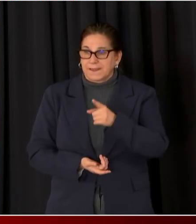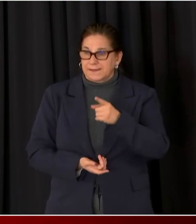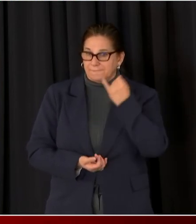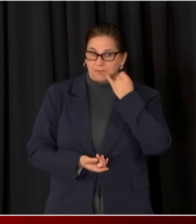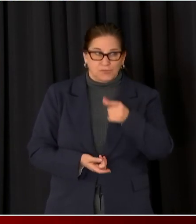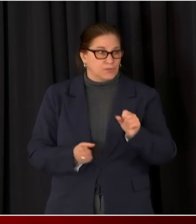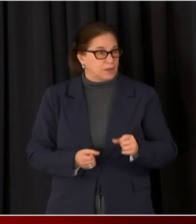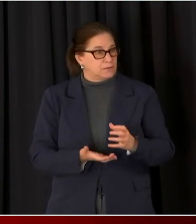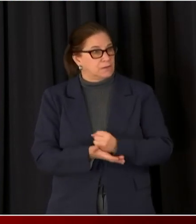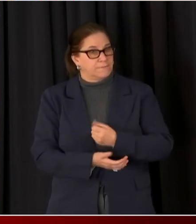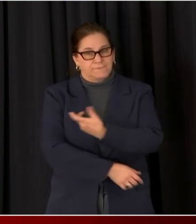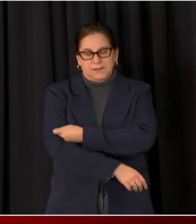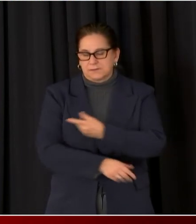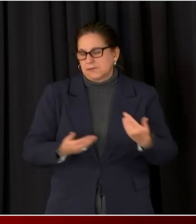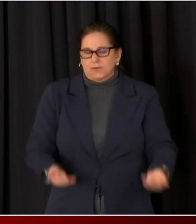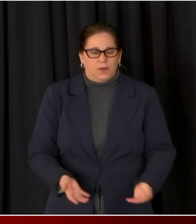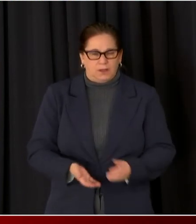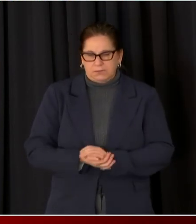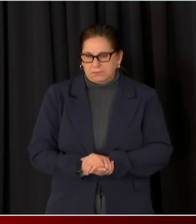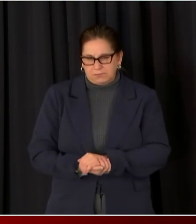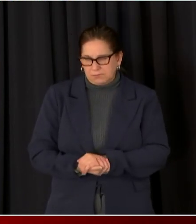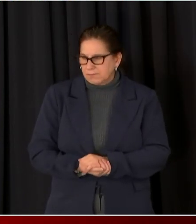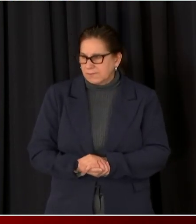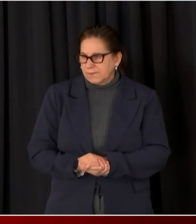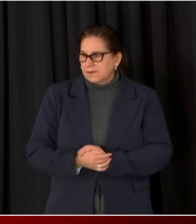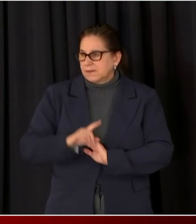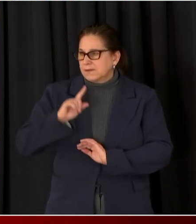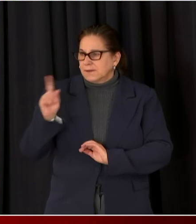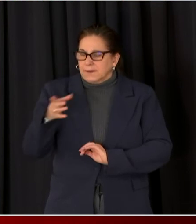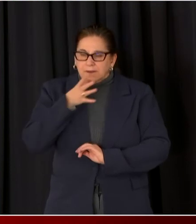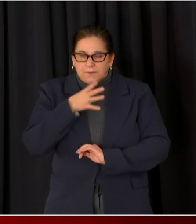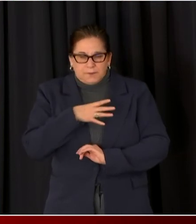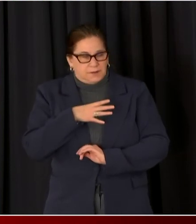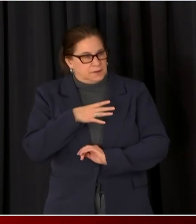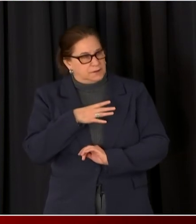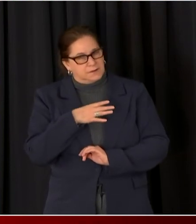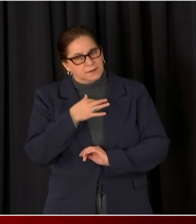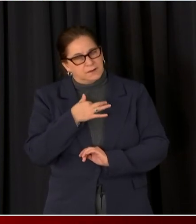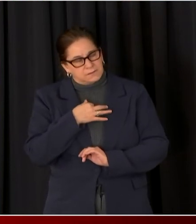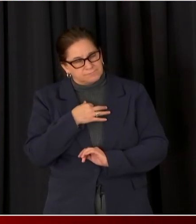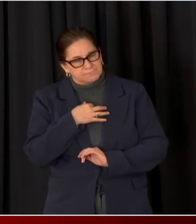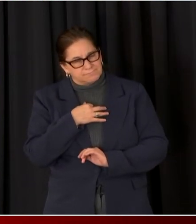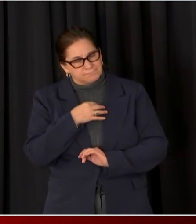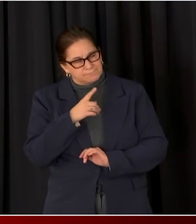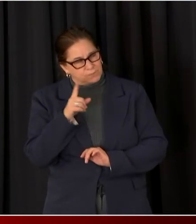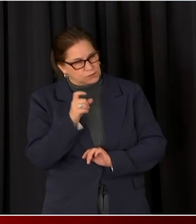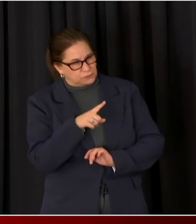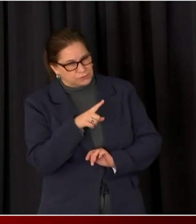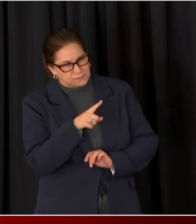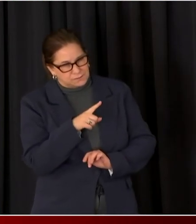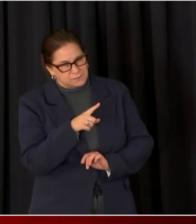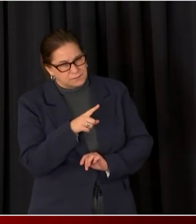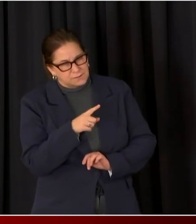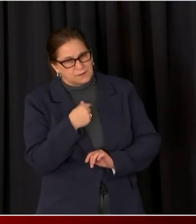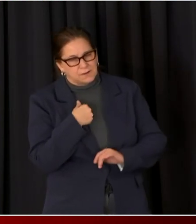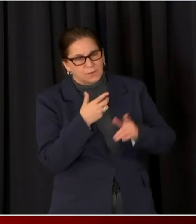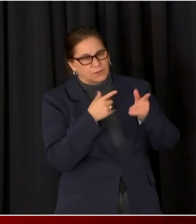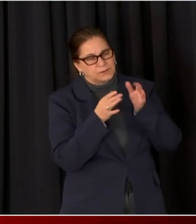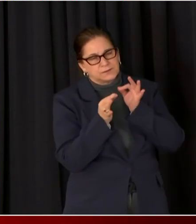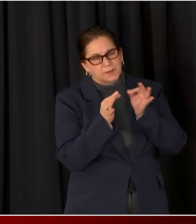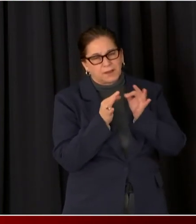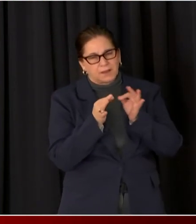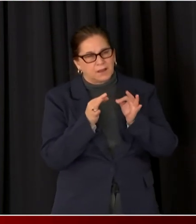the conversations with federal officials have gone about the request to make the allocation based on the healthcare workforce instead